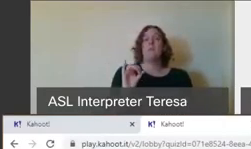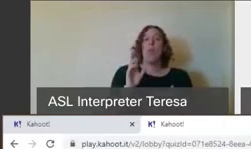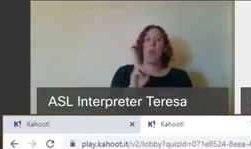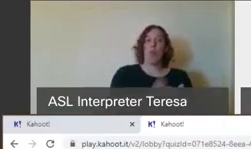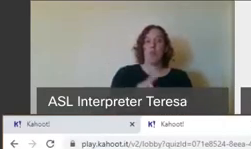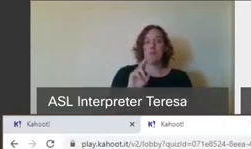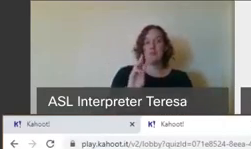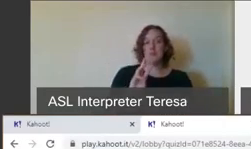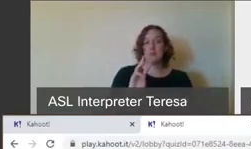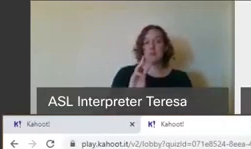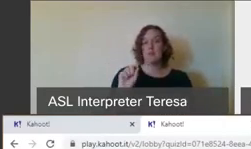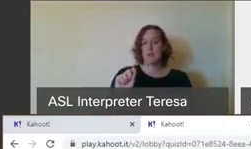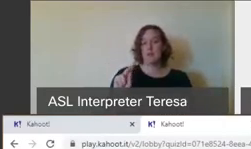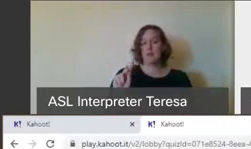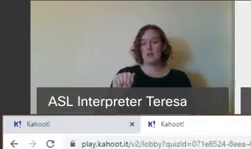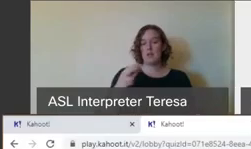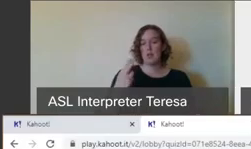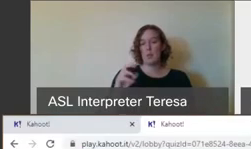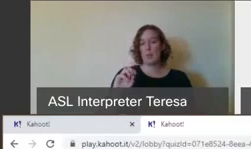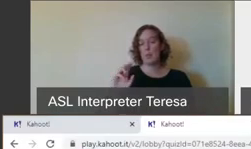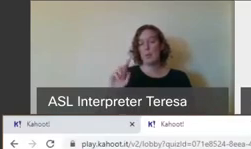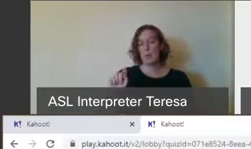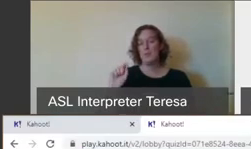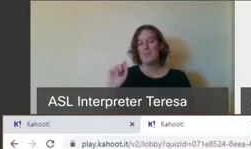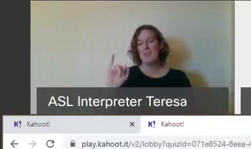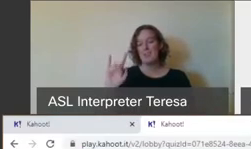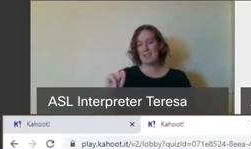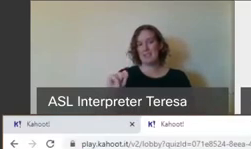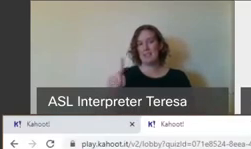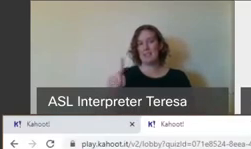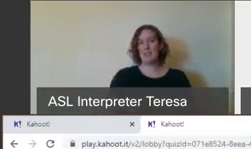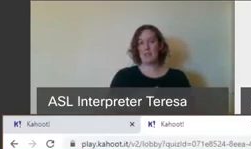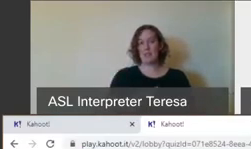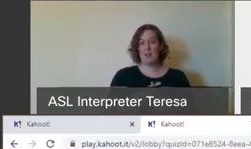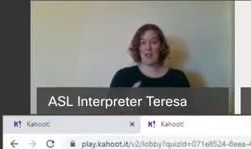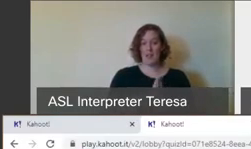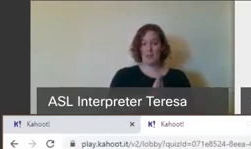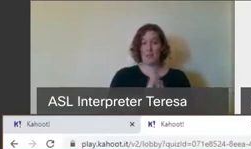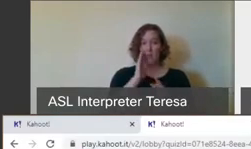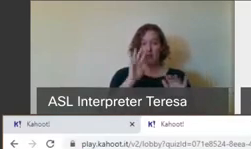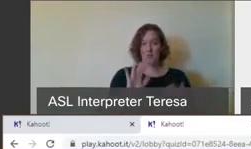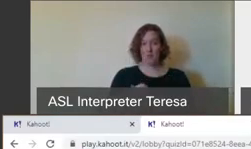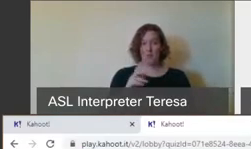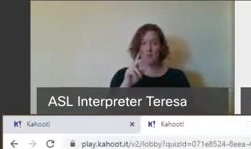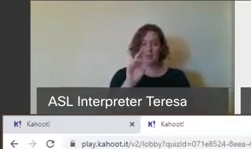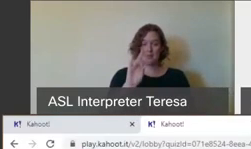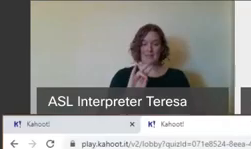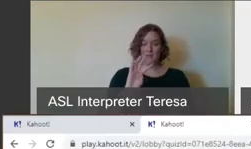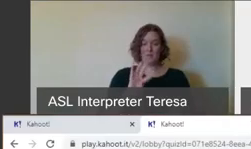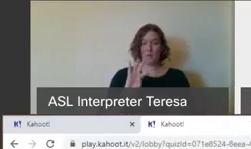www.kahoot.it. That's K-A-H-O-O-T.it. And when prompted, you're going to enter the game pin